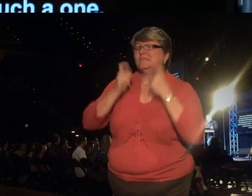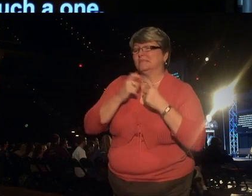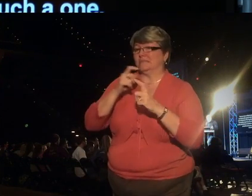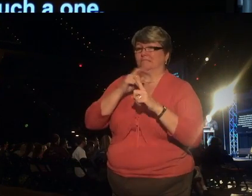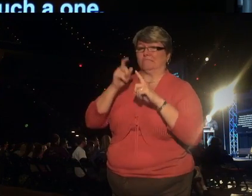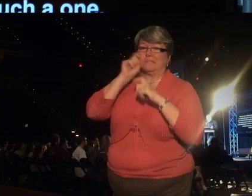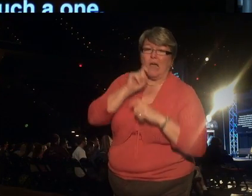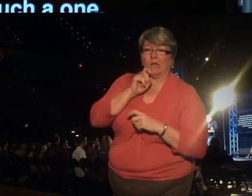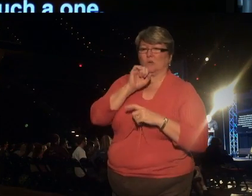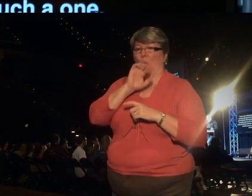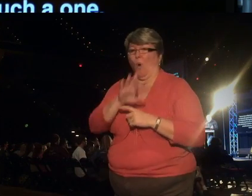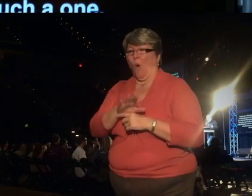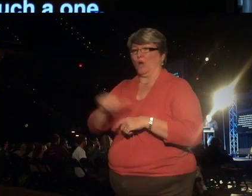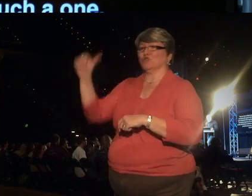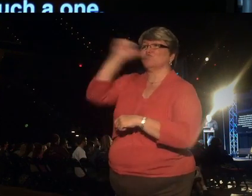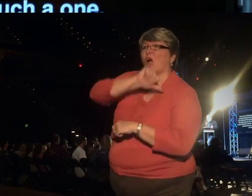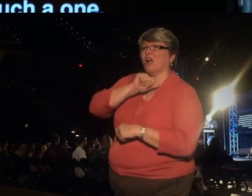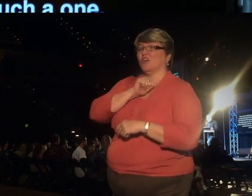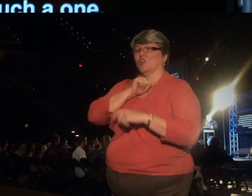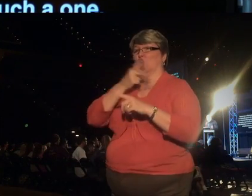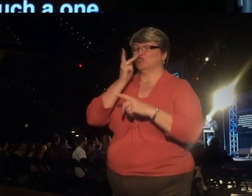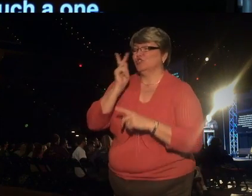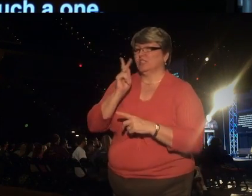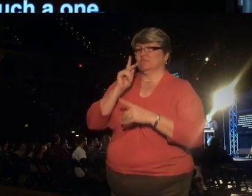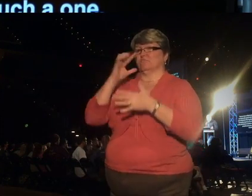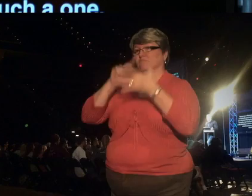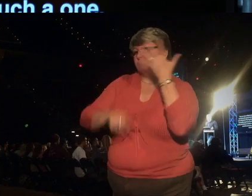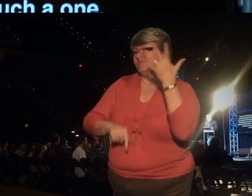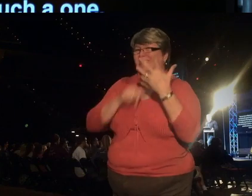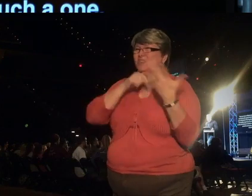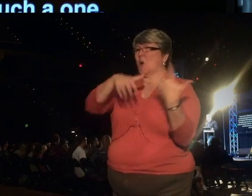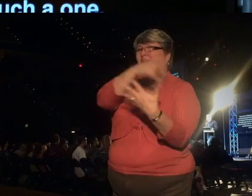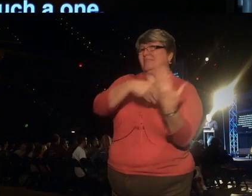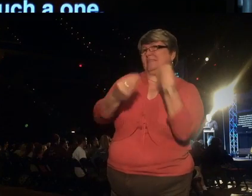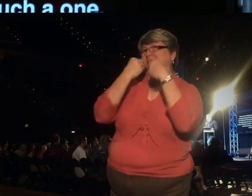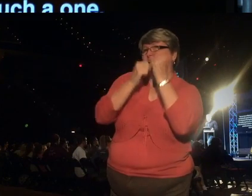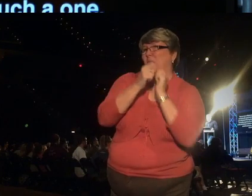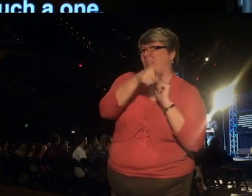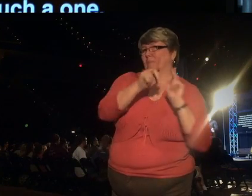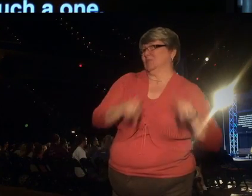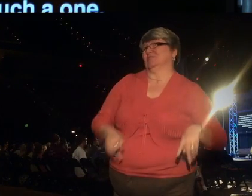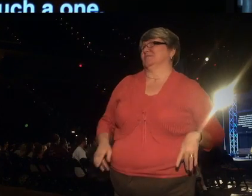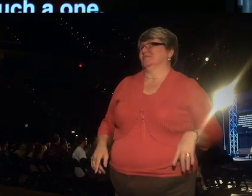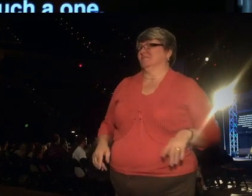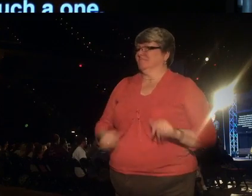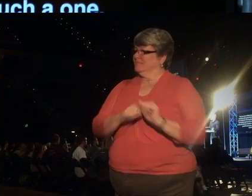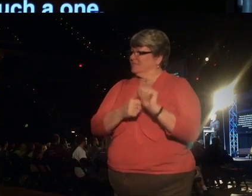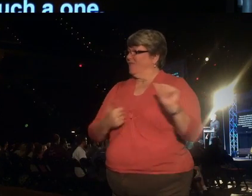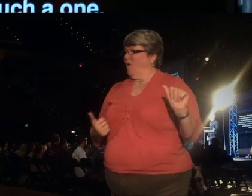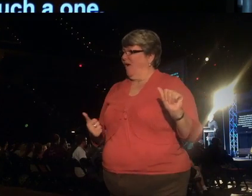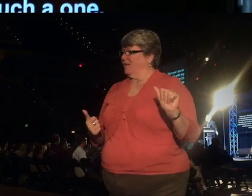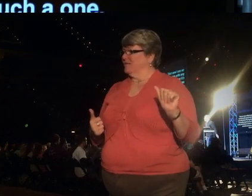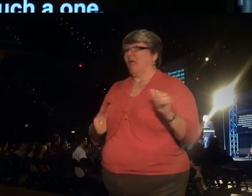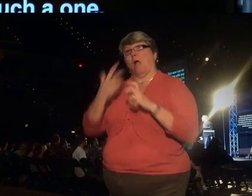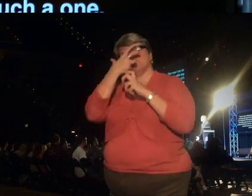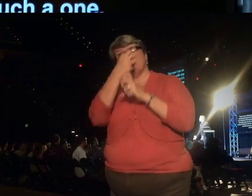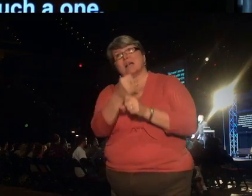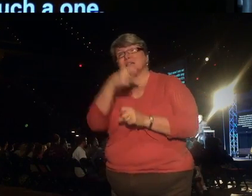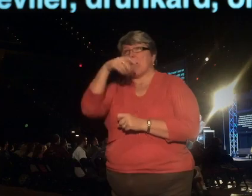reviler, a drunkard, or swindler. Don't even eat with such a one. Which is fascinating because Paul was constantly moving towards